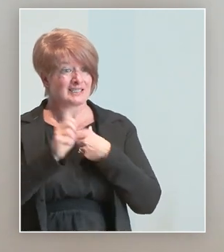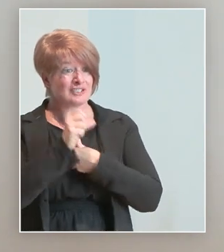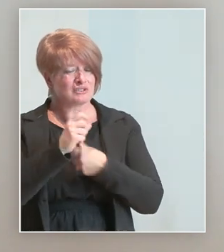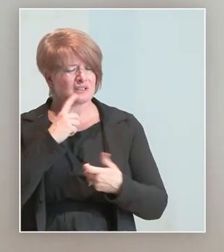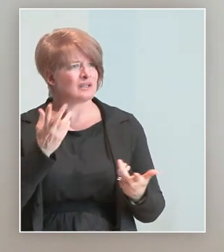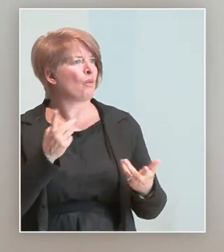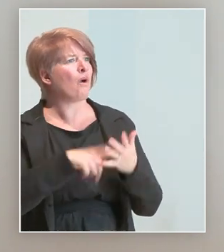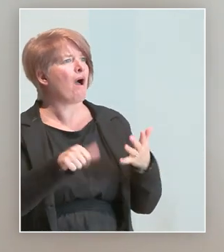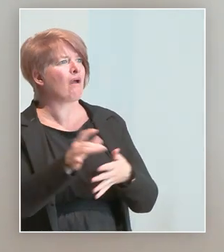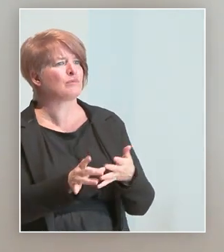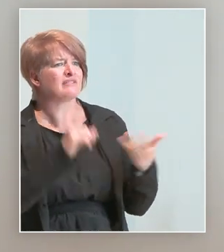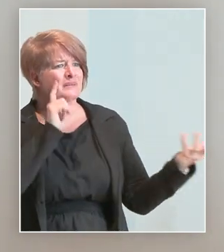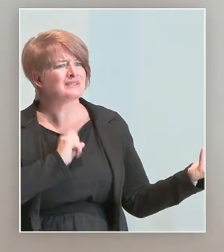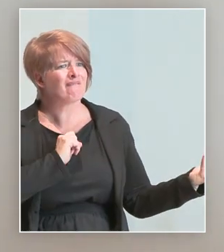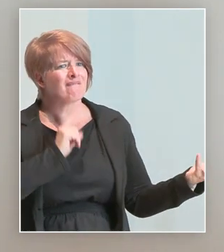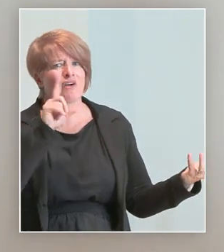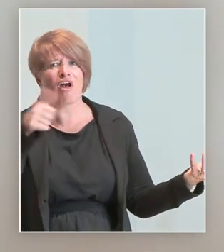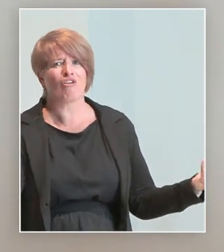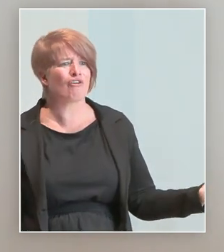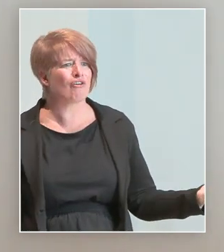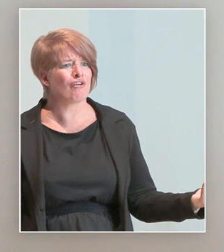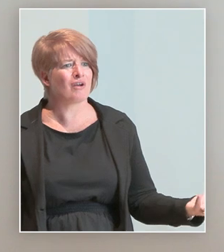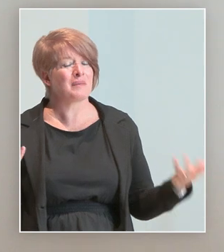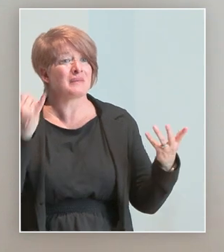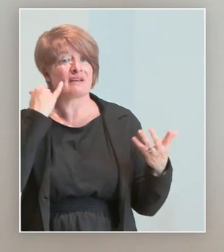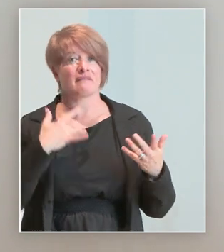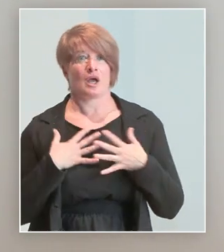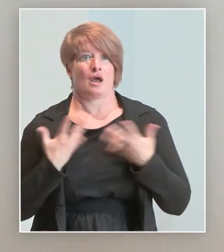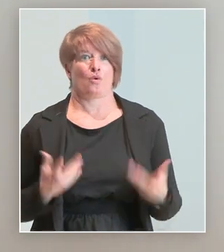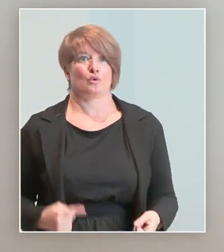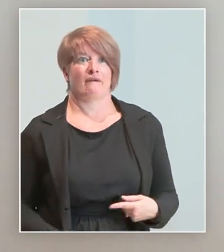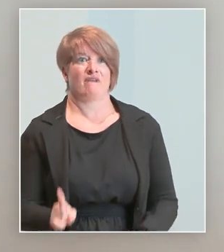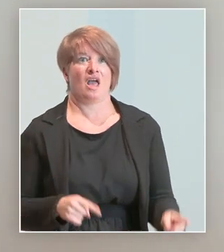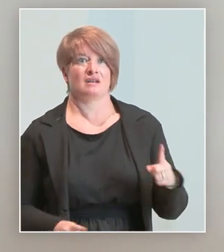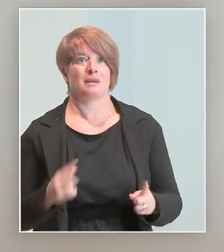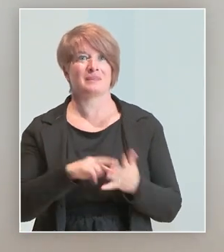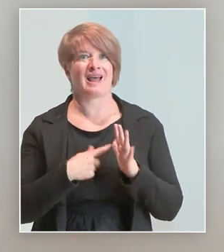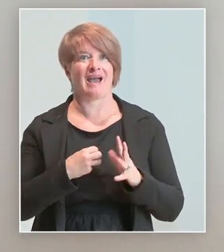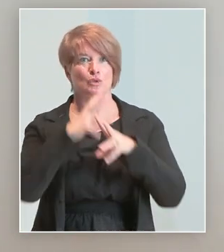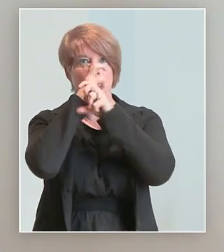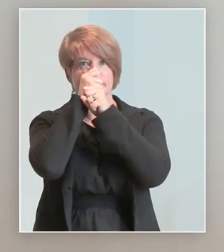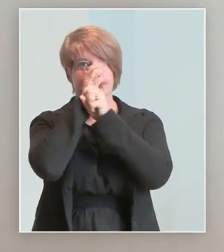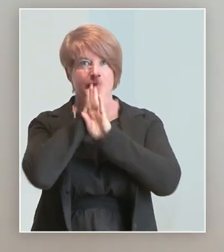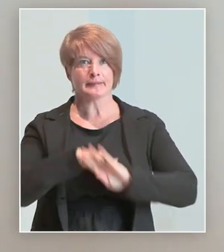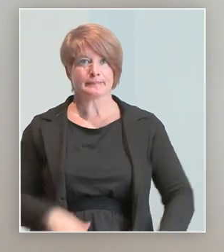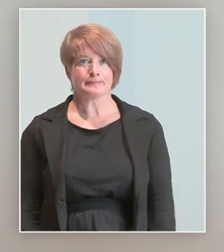me or for anyone else who might not dare to offend? Self-censorship?